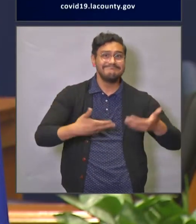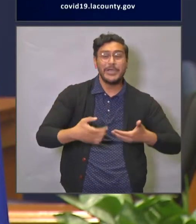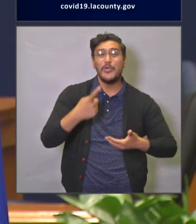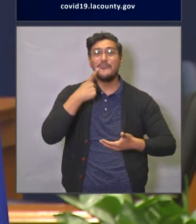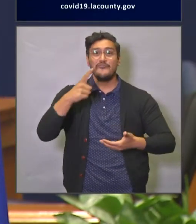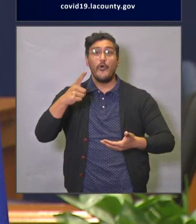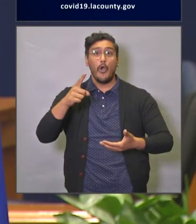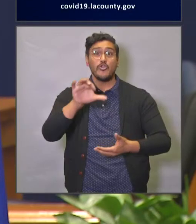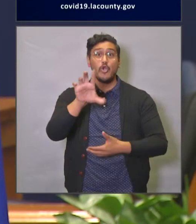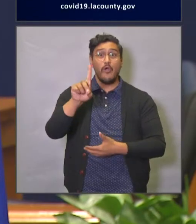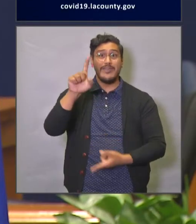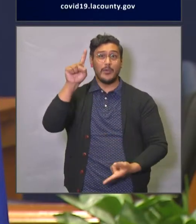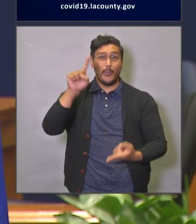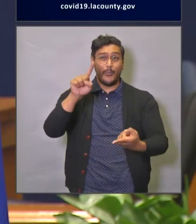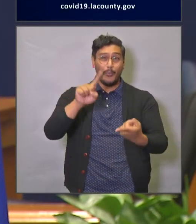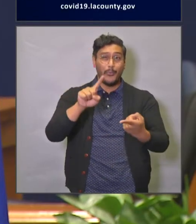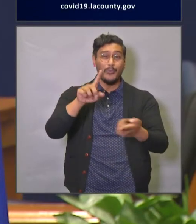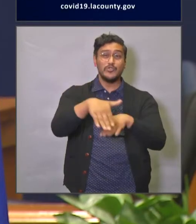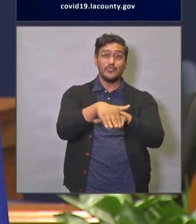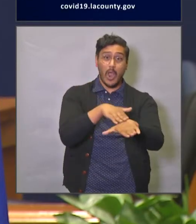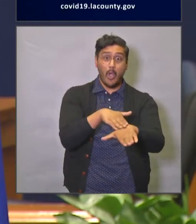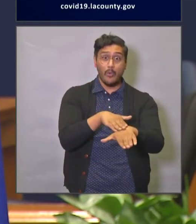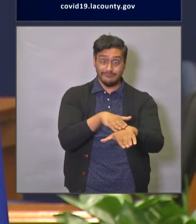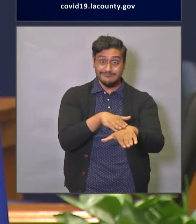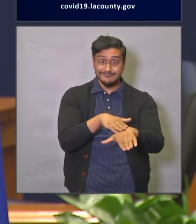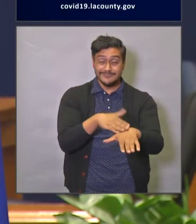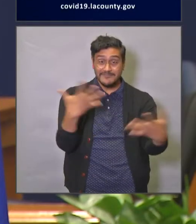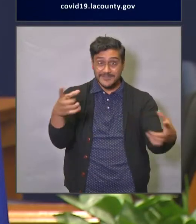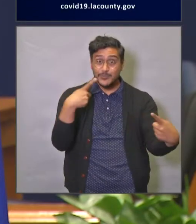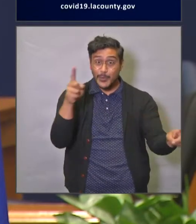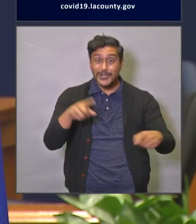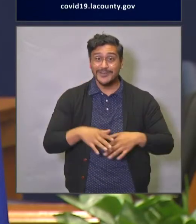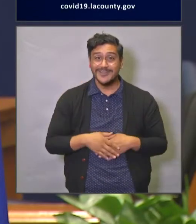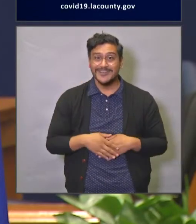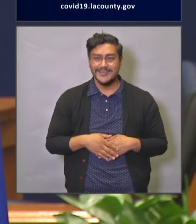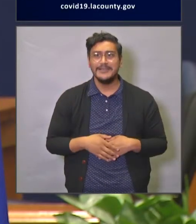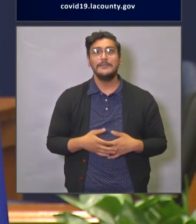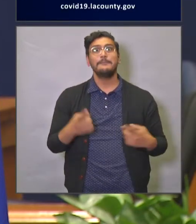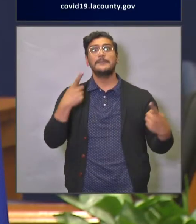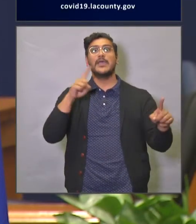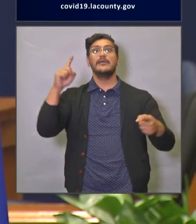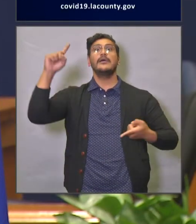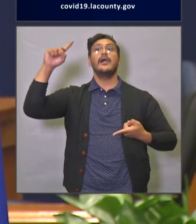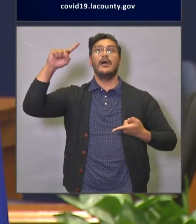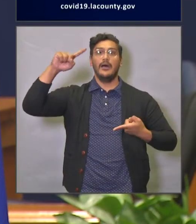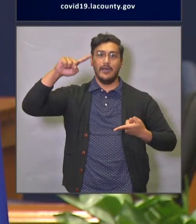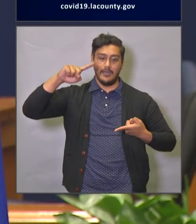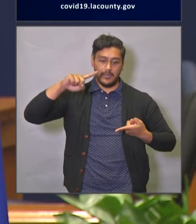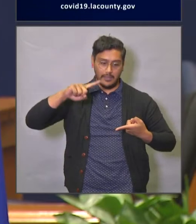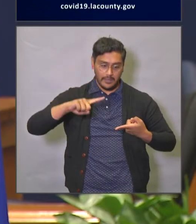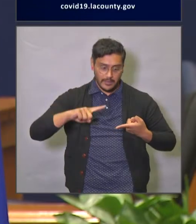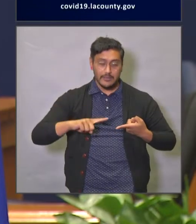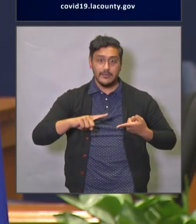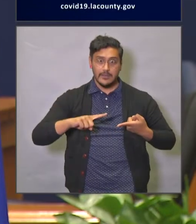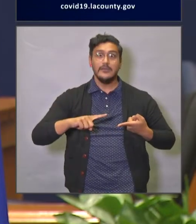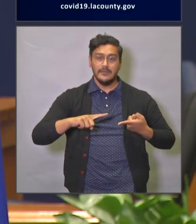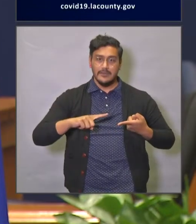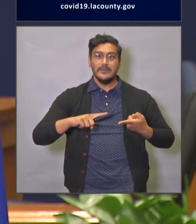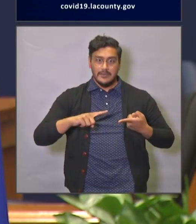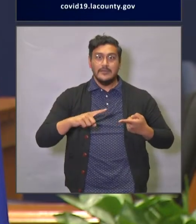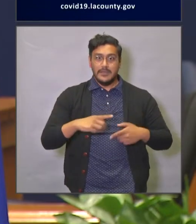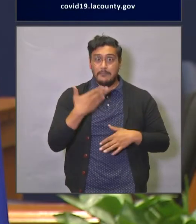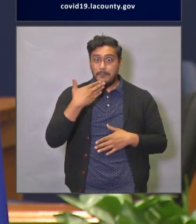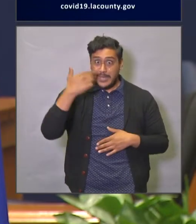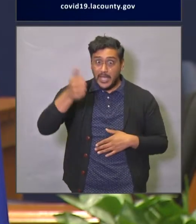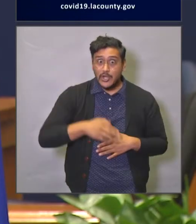transmission of COVID. What you have done has worked. We've moved the curves back down, we've begun to close some of the gaps, and we've